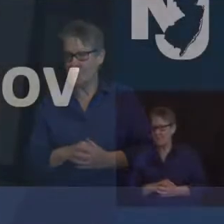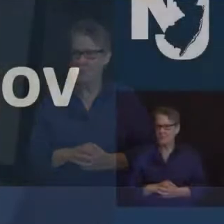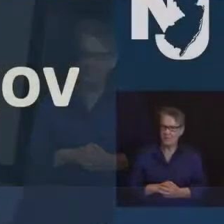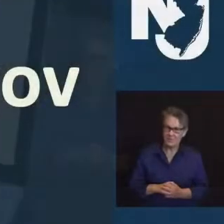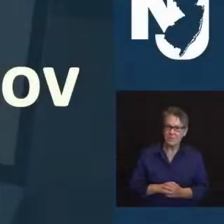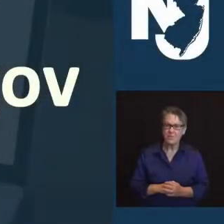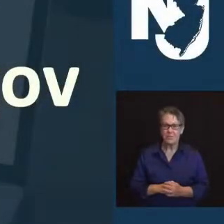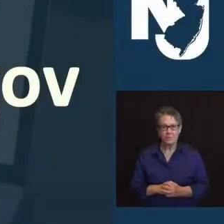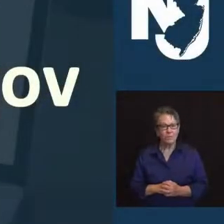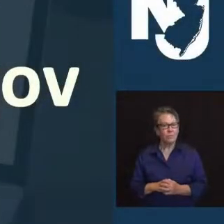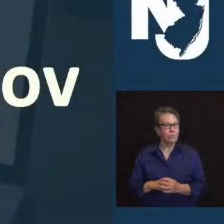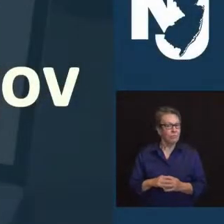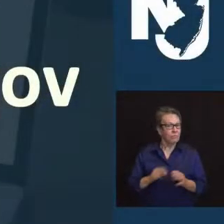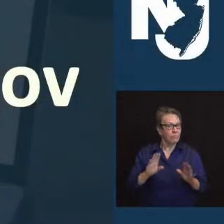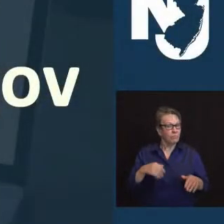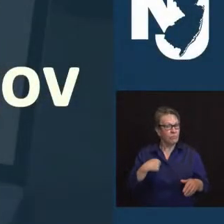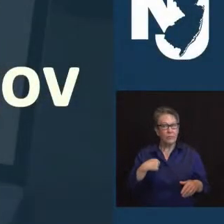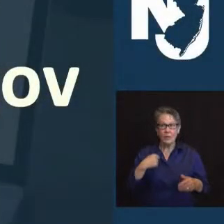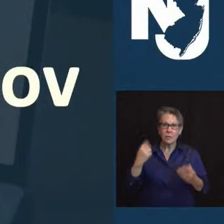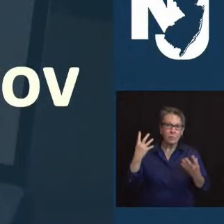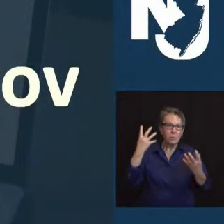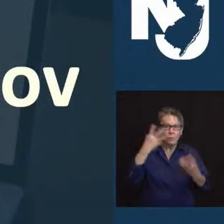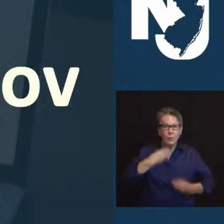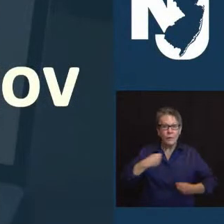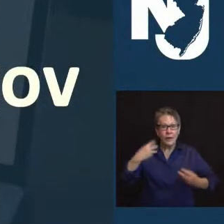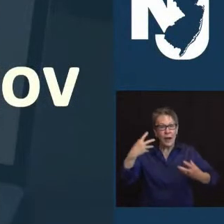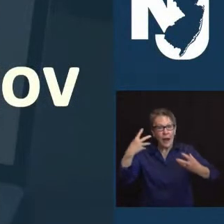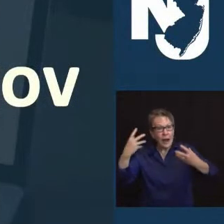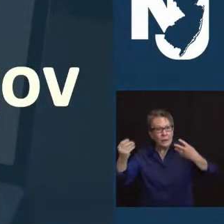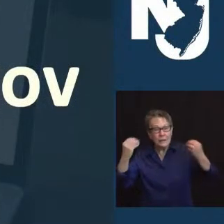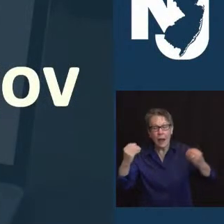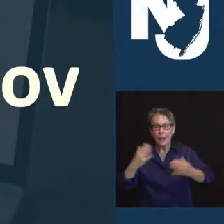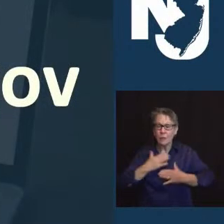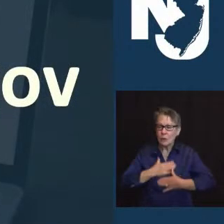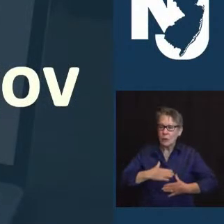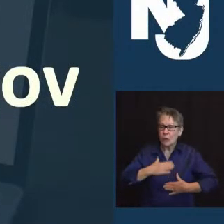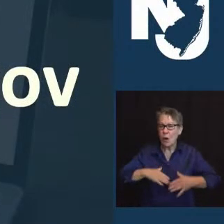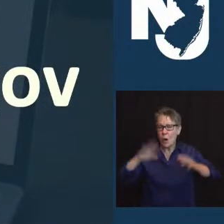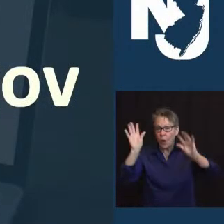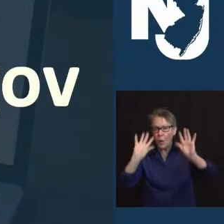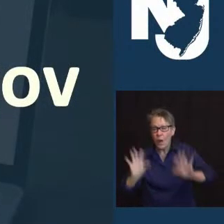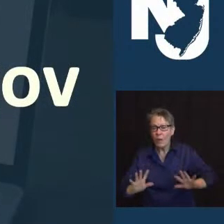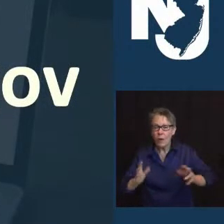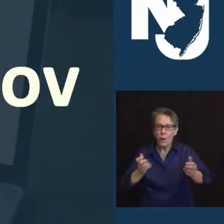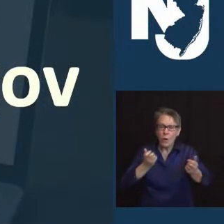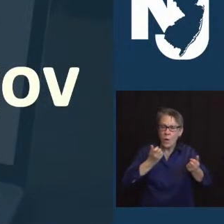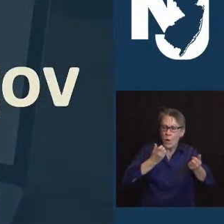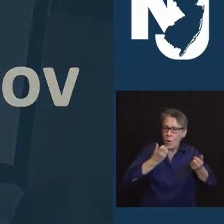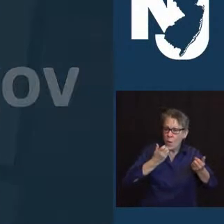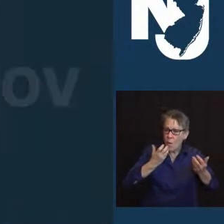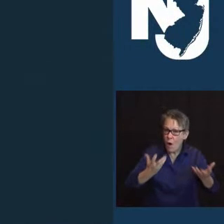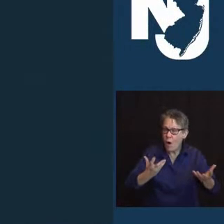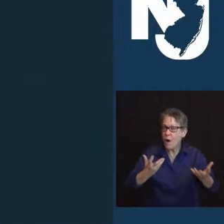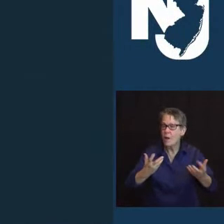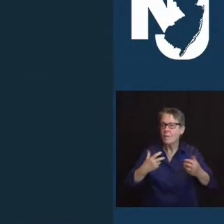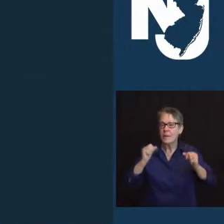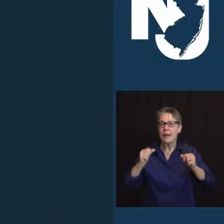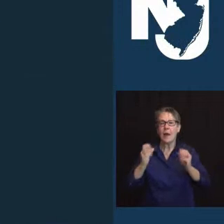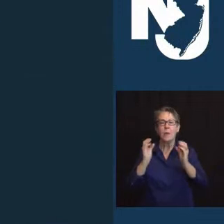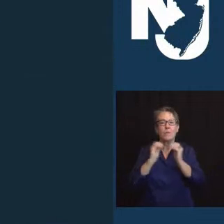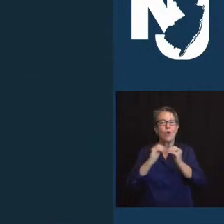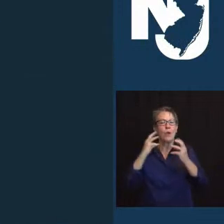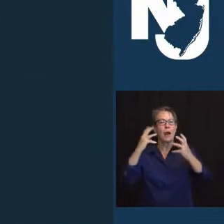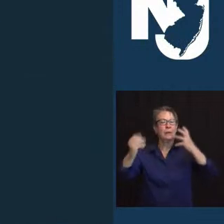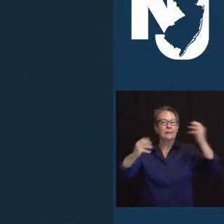continues to warm, we can look to more outside activities where we know we can gather more safely. And today,